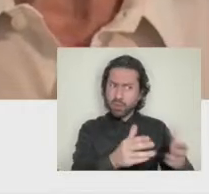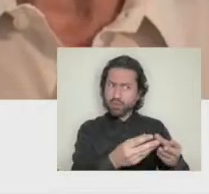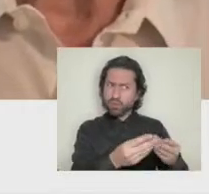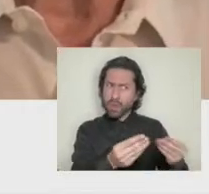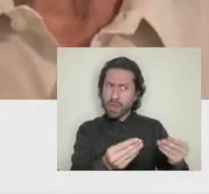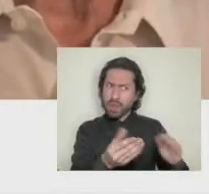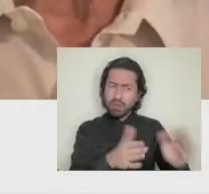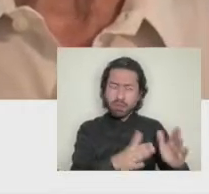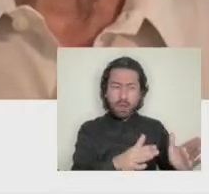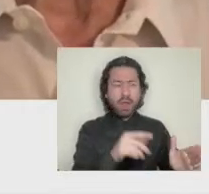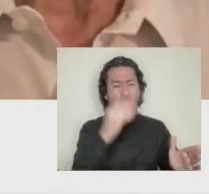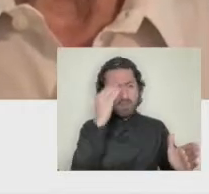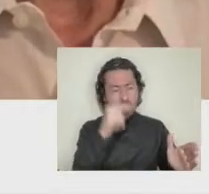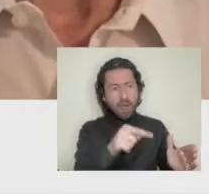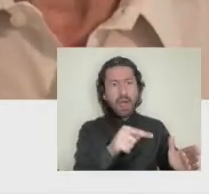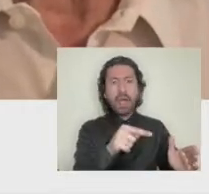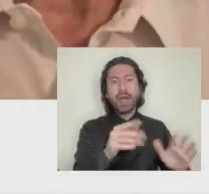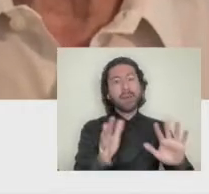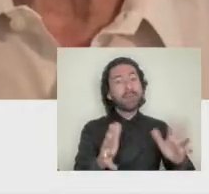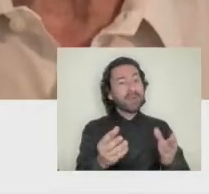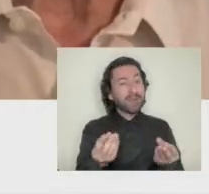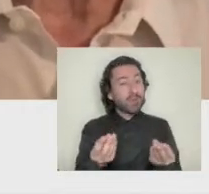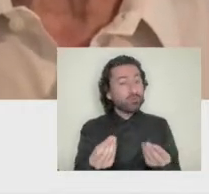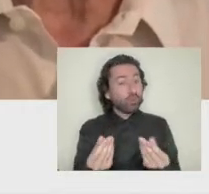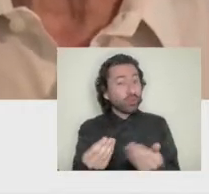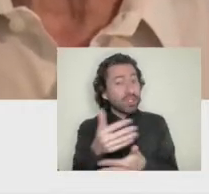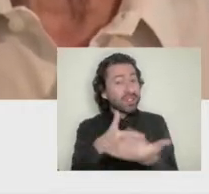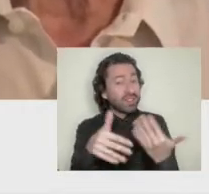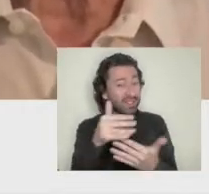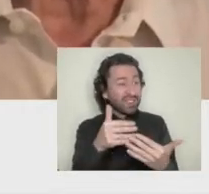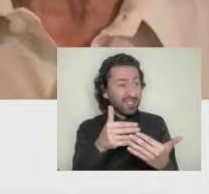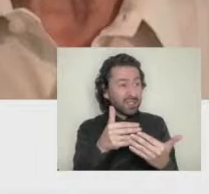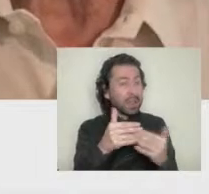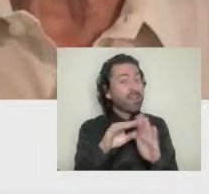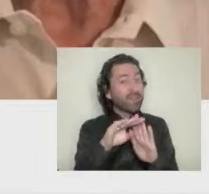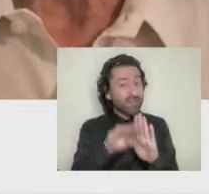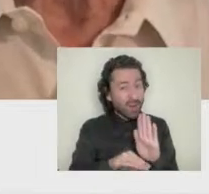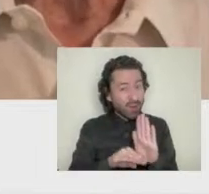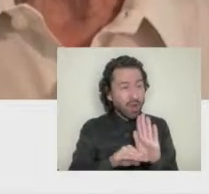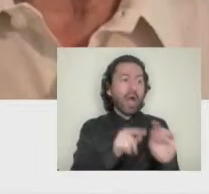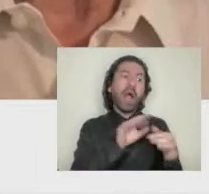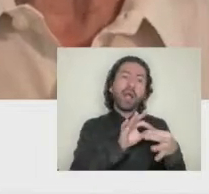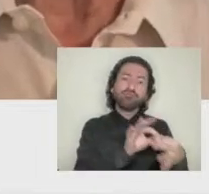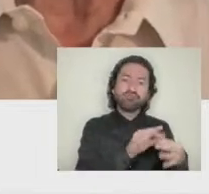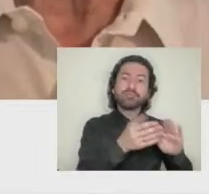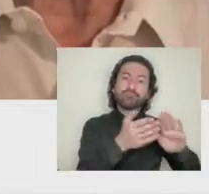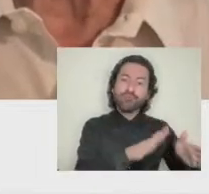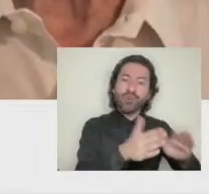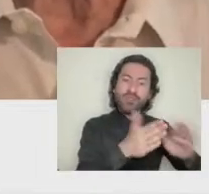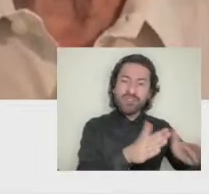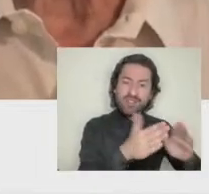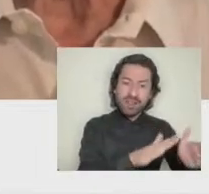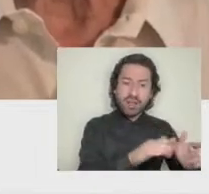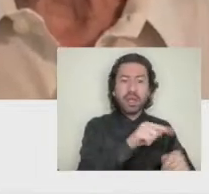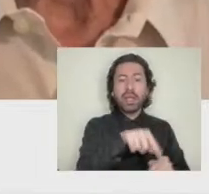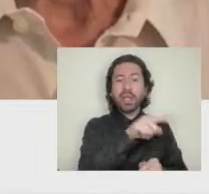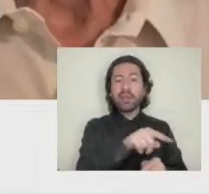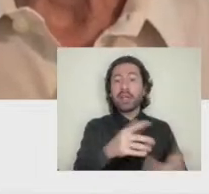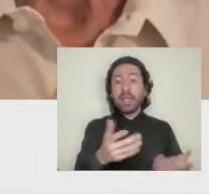And those attributable deaths account for 45% of cardiovascular